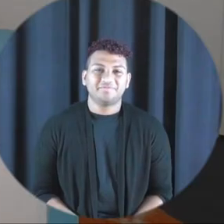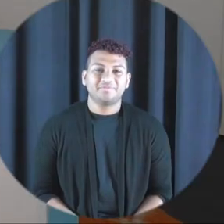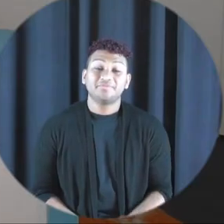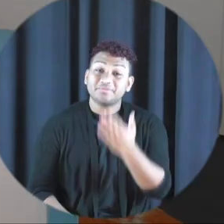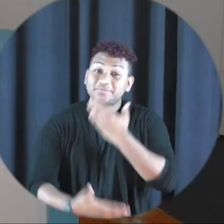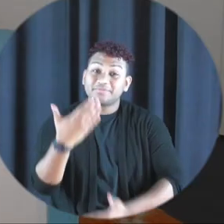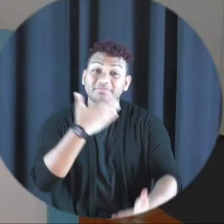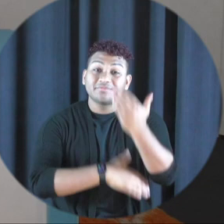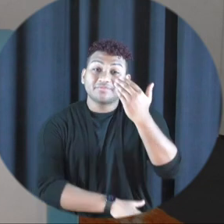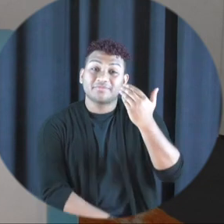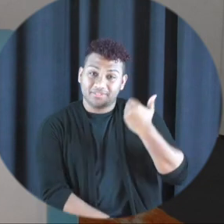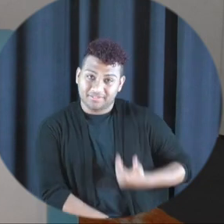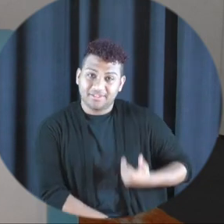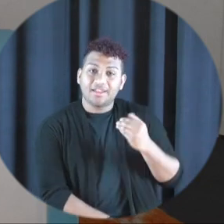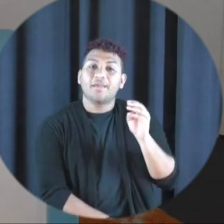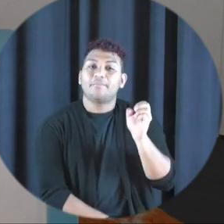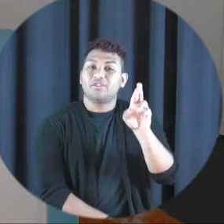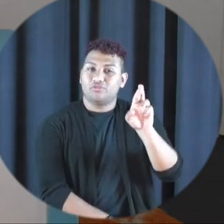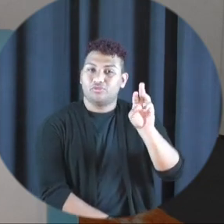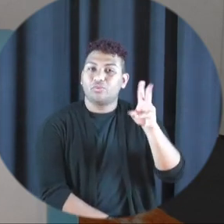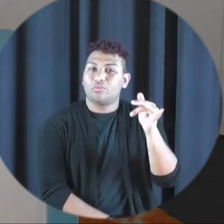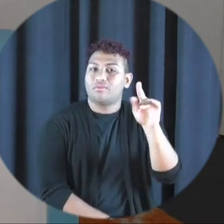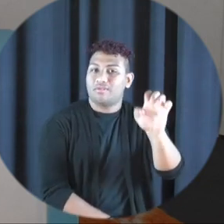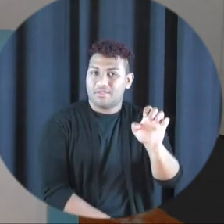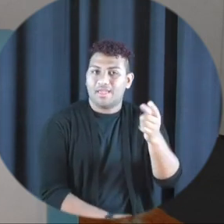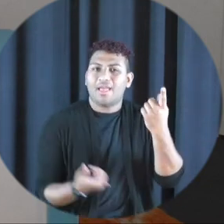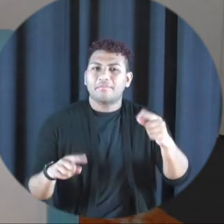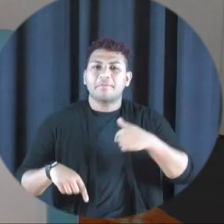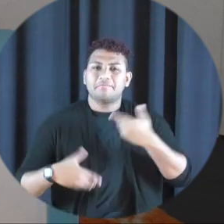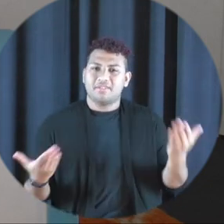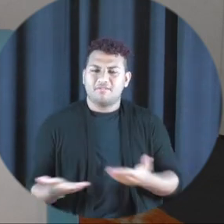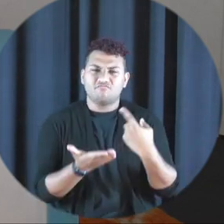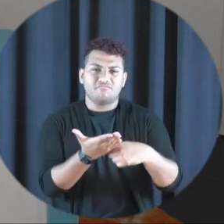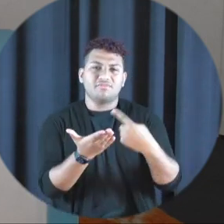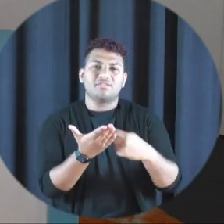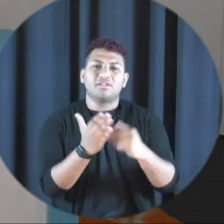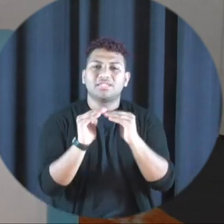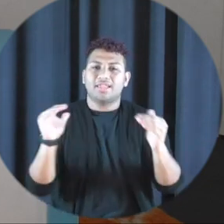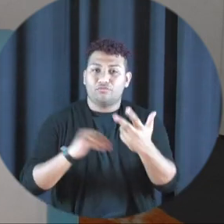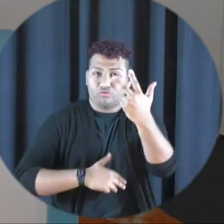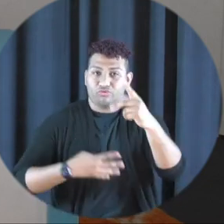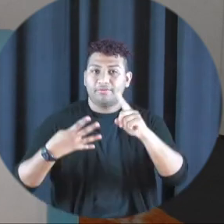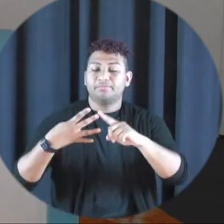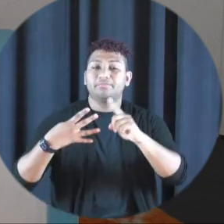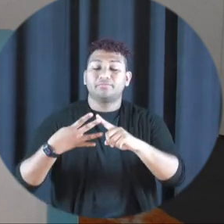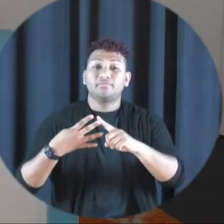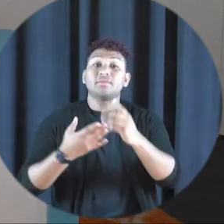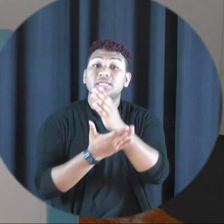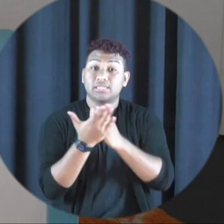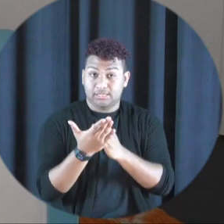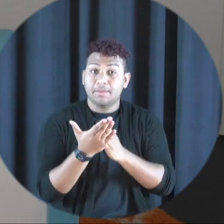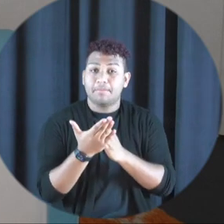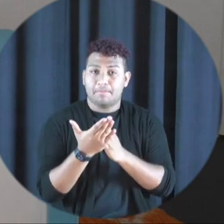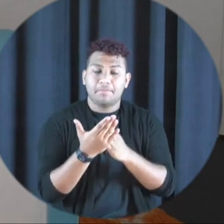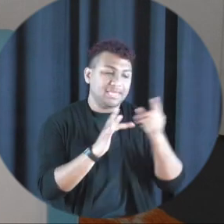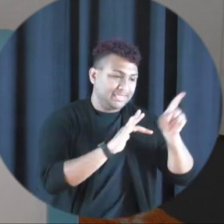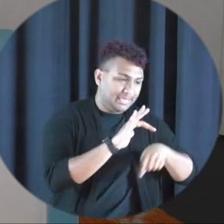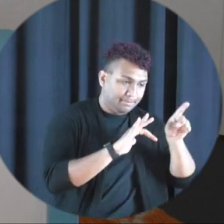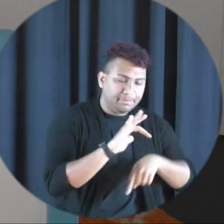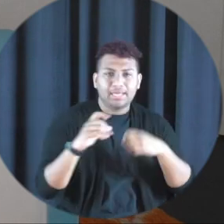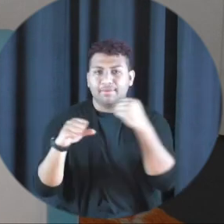Good morning. I'm Mr. Wint, and I'm here to speak to you today about Level 3 infractions. Some of these infractions include skipping,